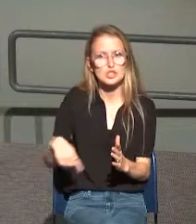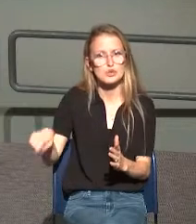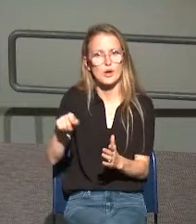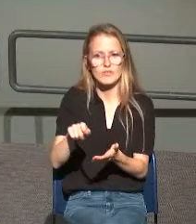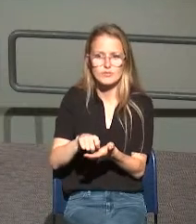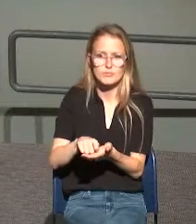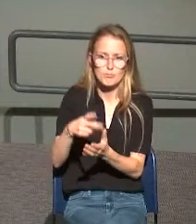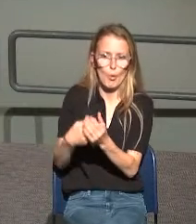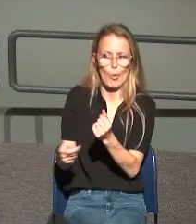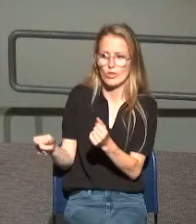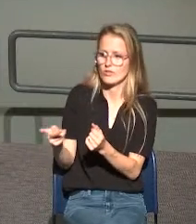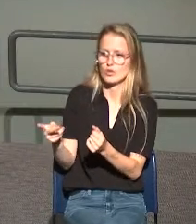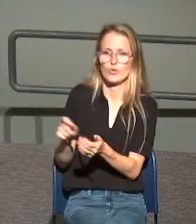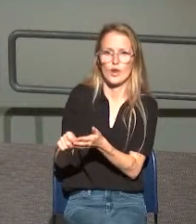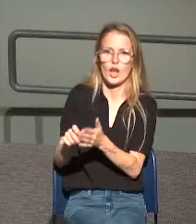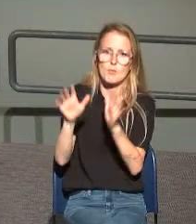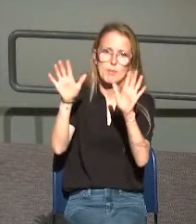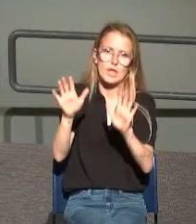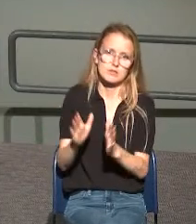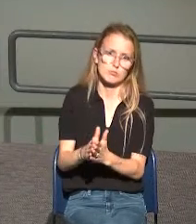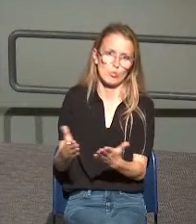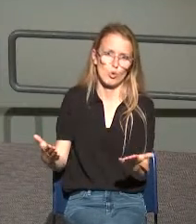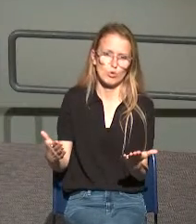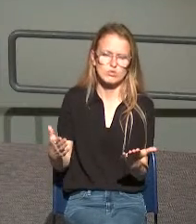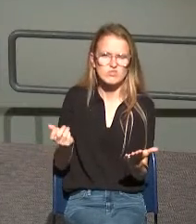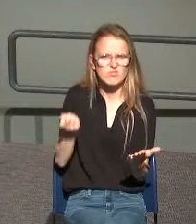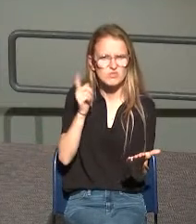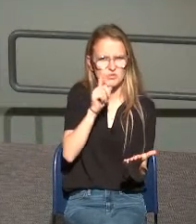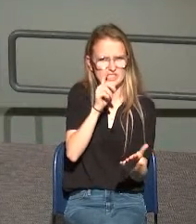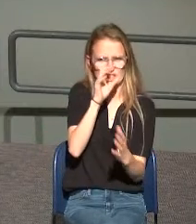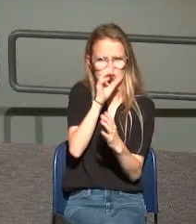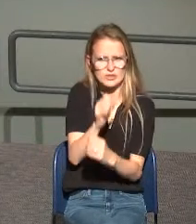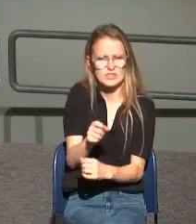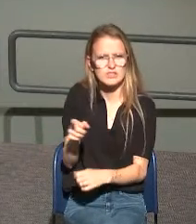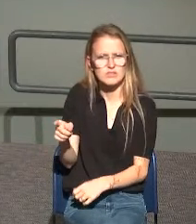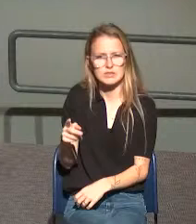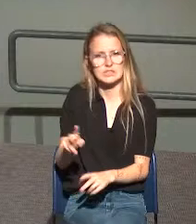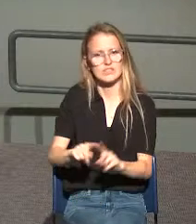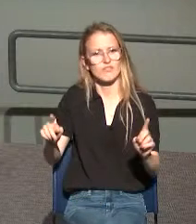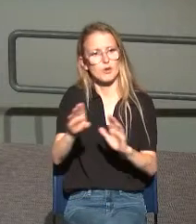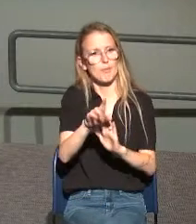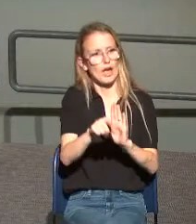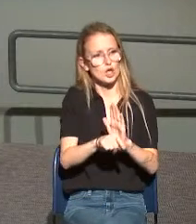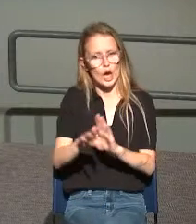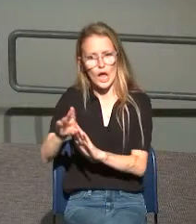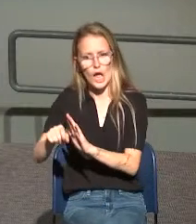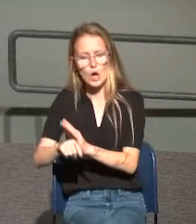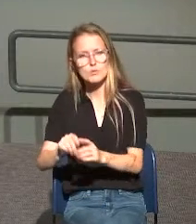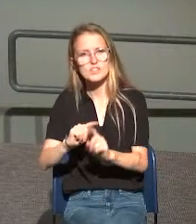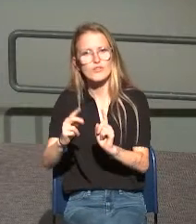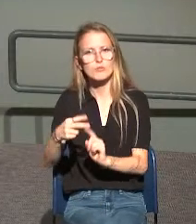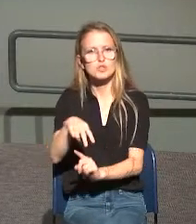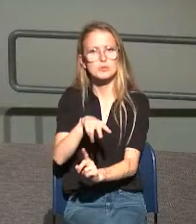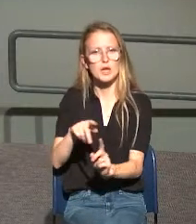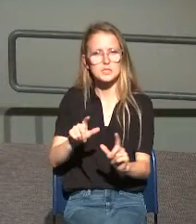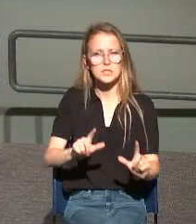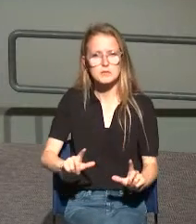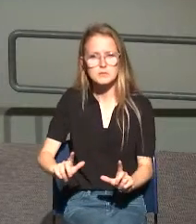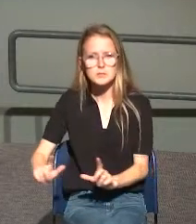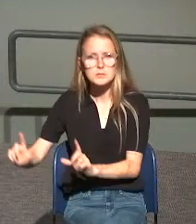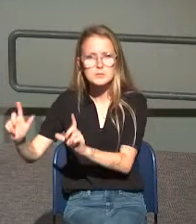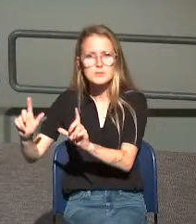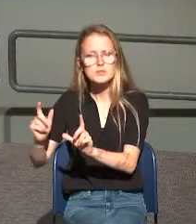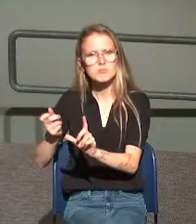here, and what's really interesting is, you each come from a little bit different background, you have a little bit different lens, but you're kind of telling